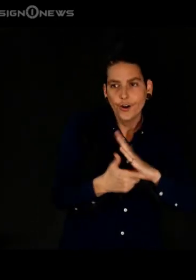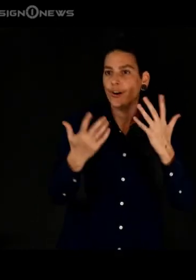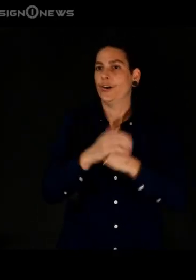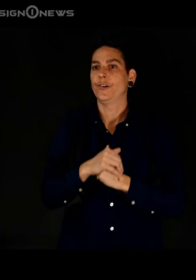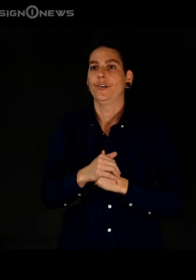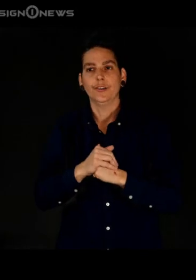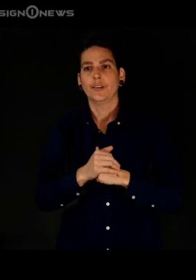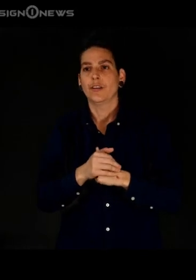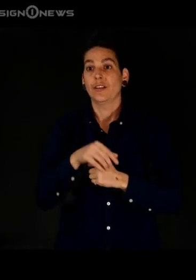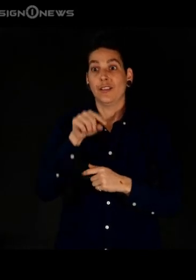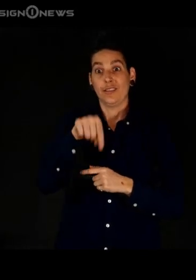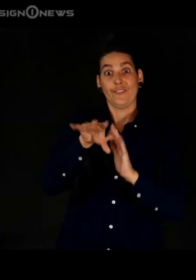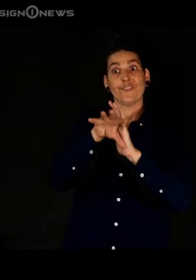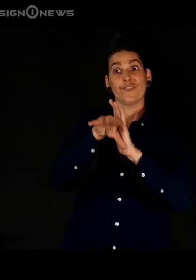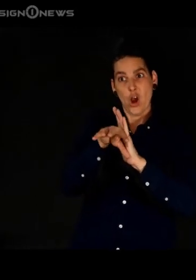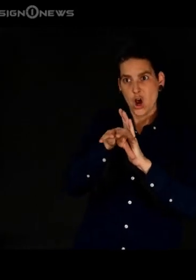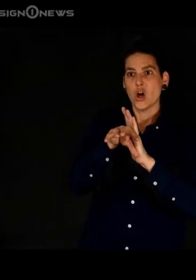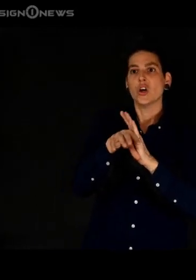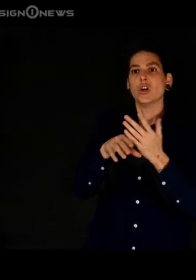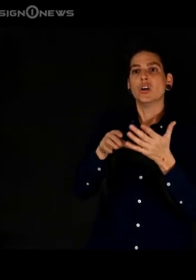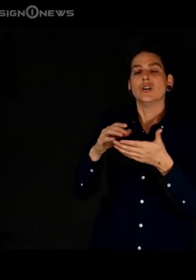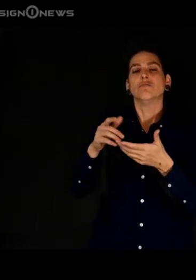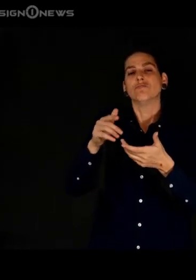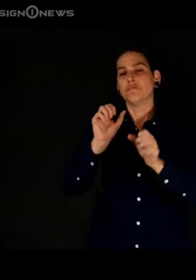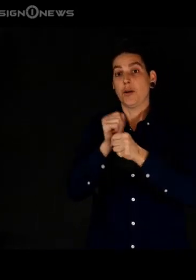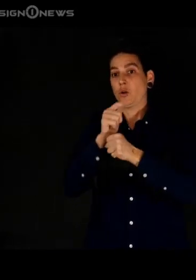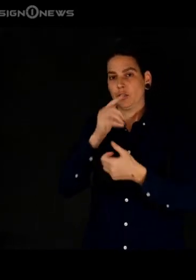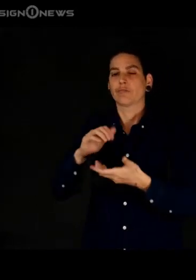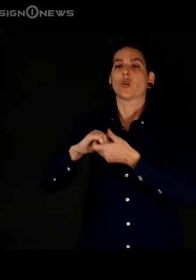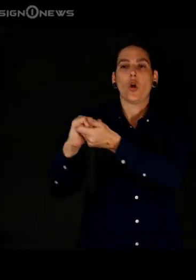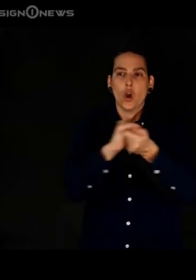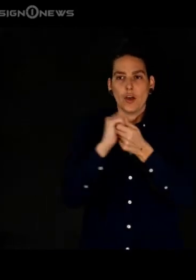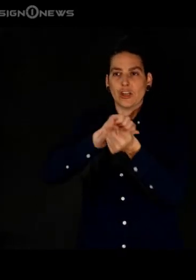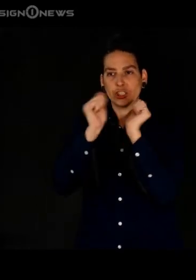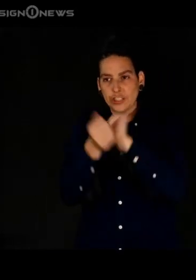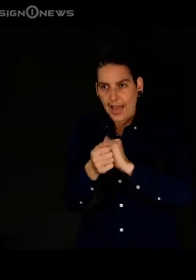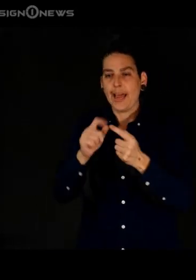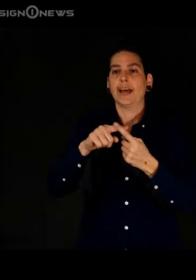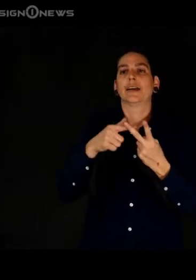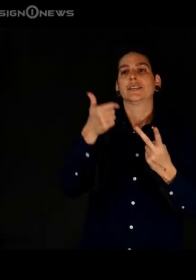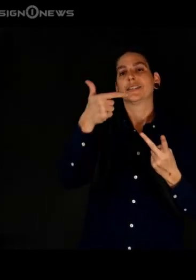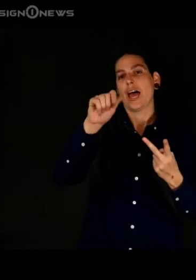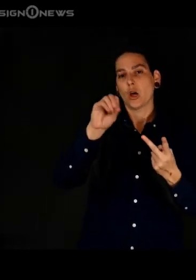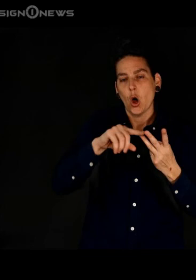made by United for Change with support from Sangha